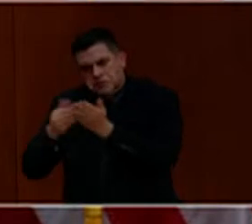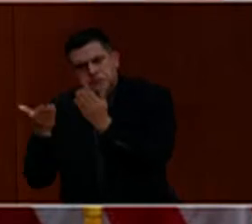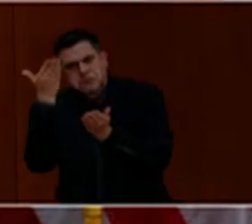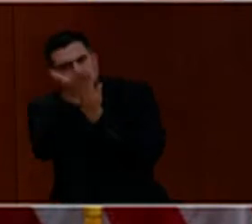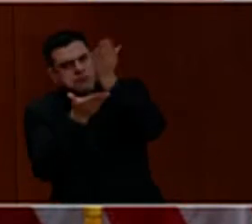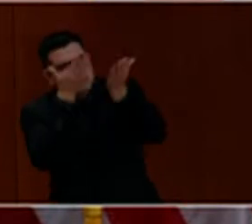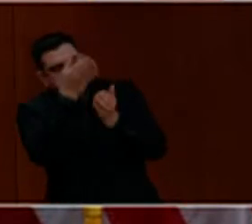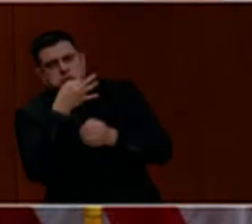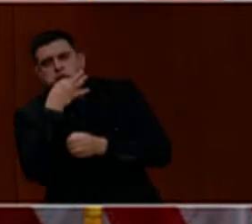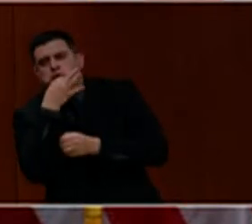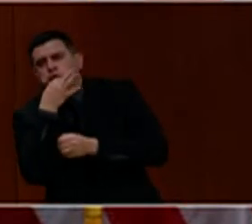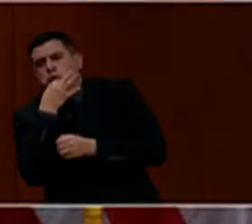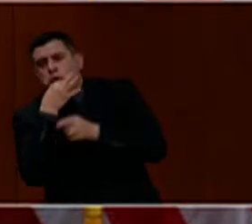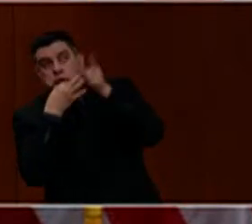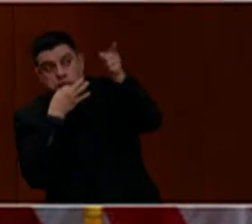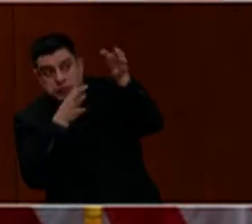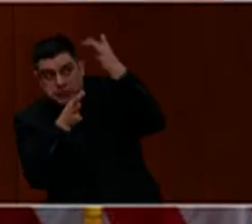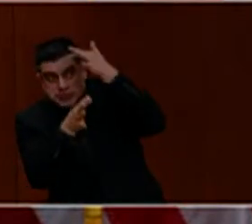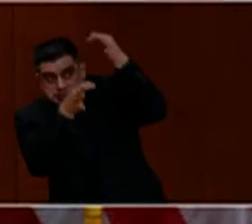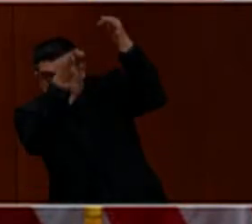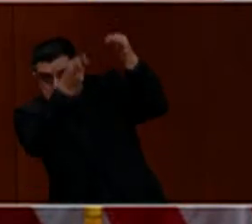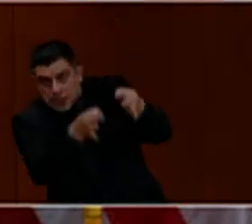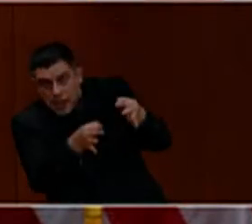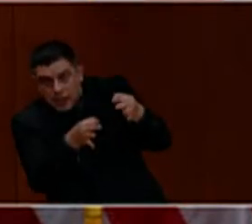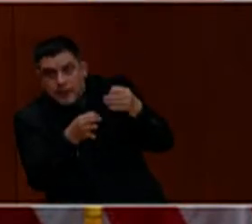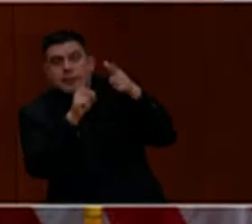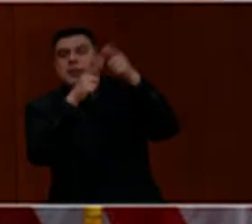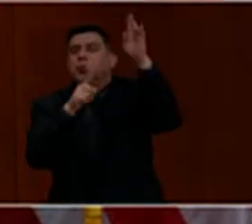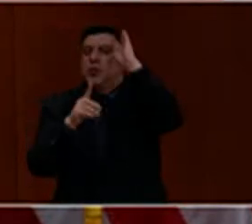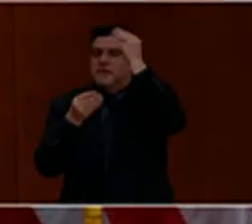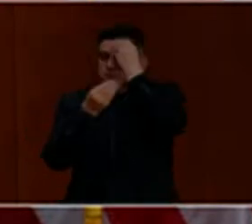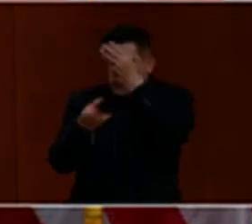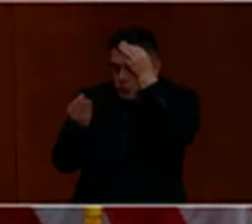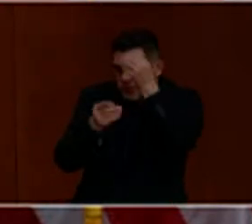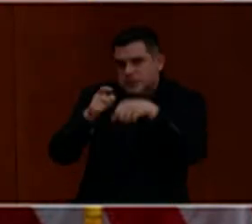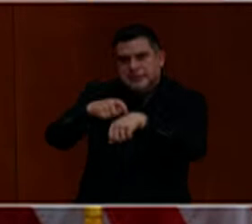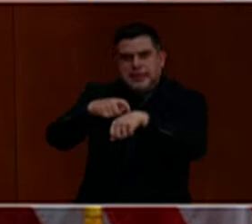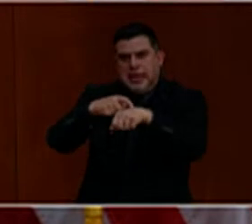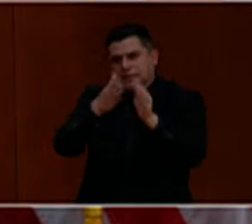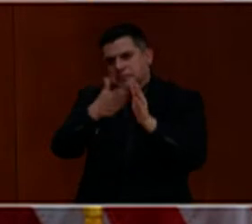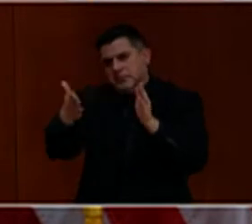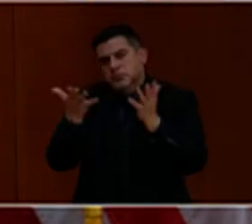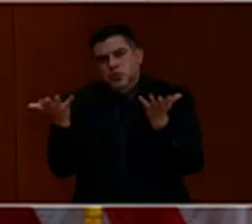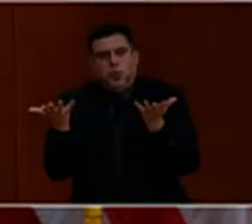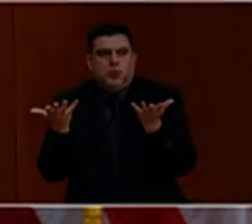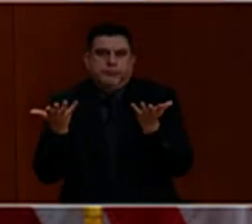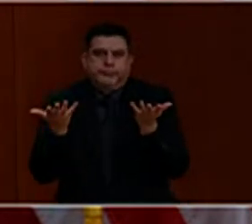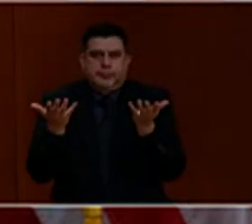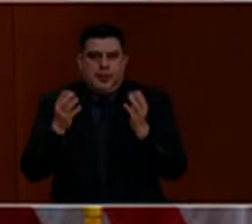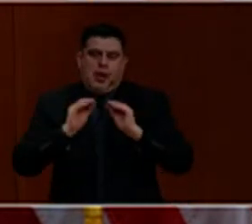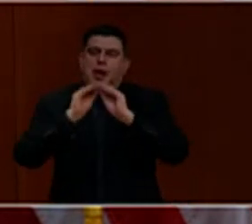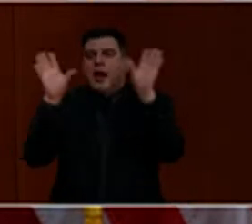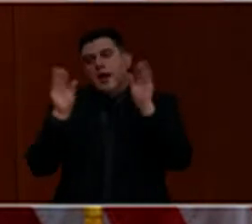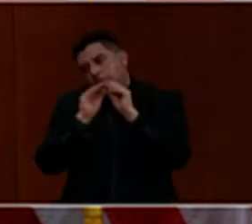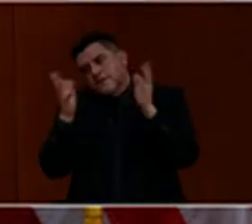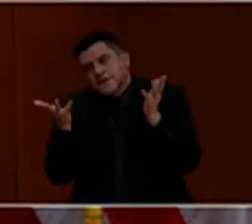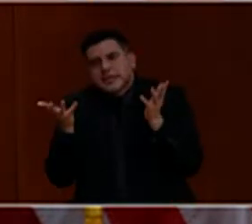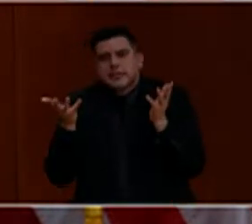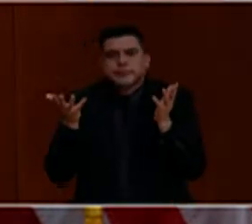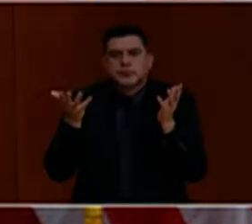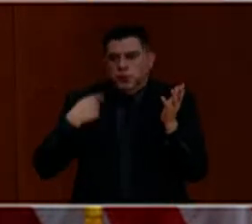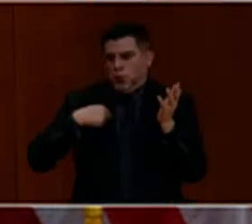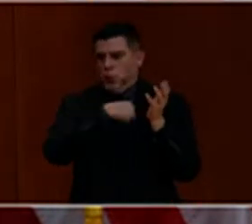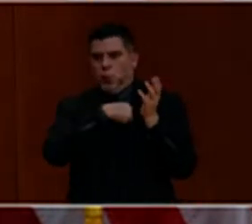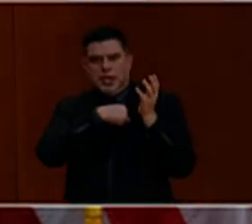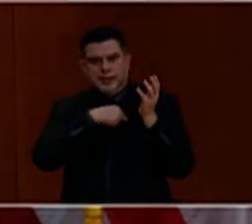going to provide appropriate guidance at that time. But obviously we're. We've got a lot of irons in the fire generally,